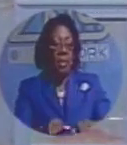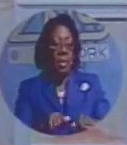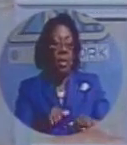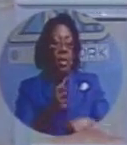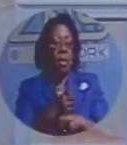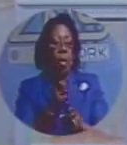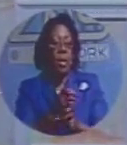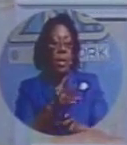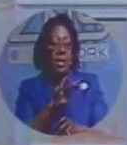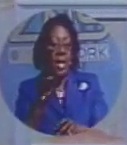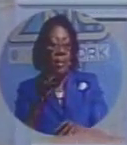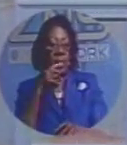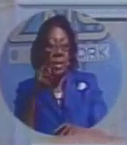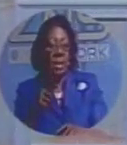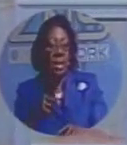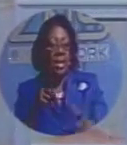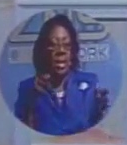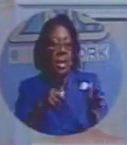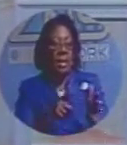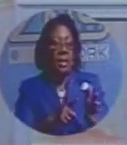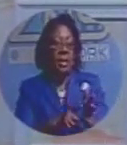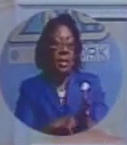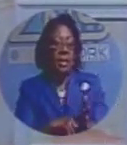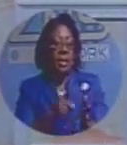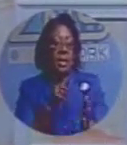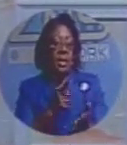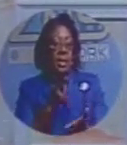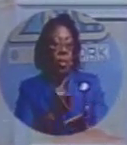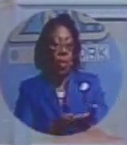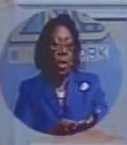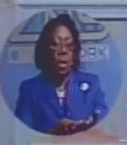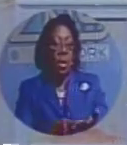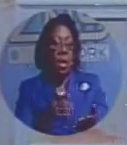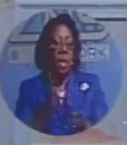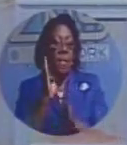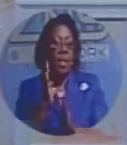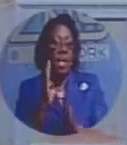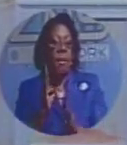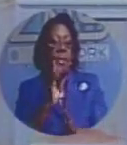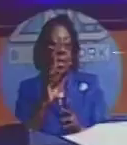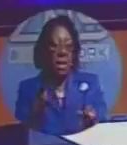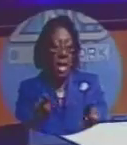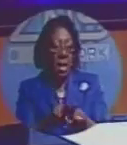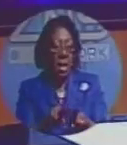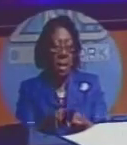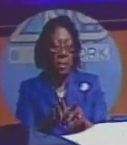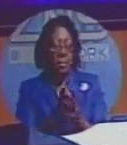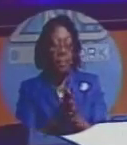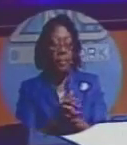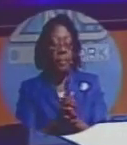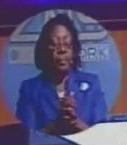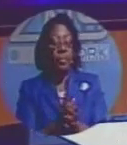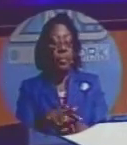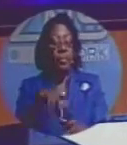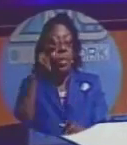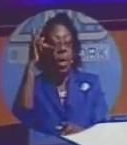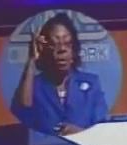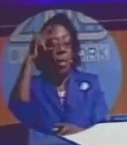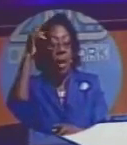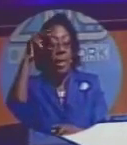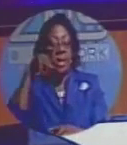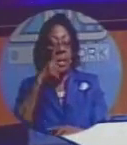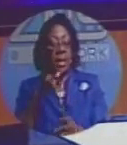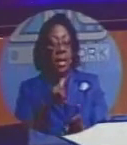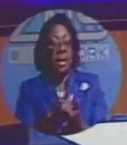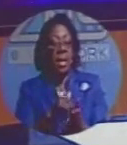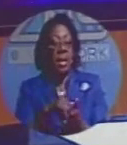to say, this is what Bahamians are like. Prime Minister Christie also noted